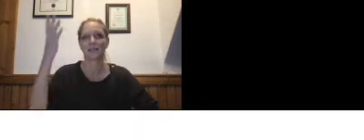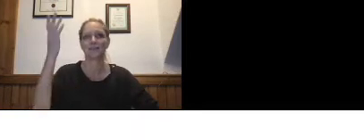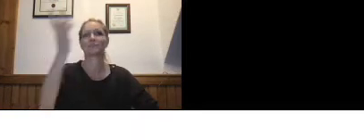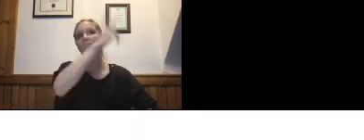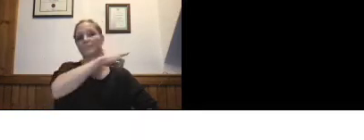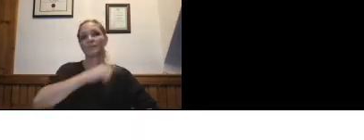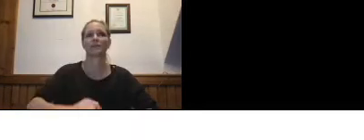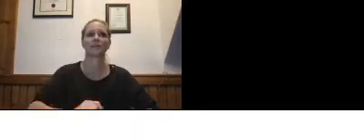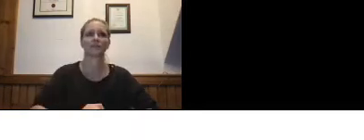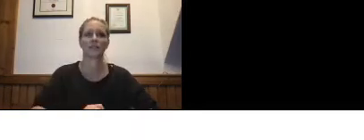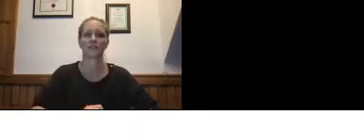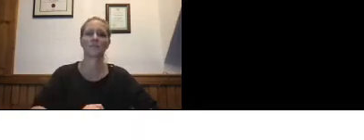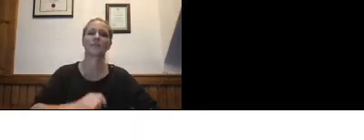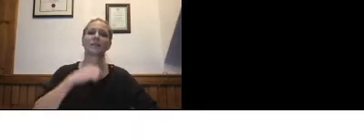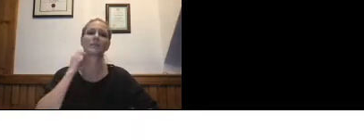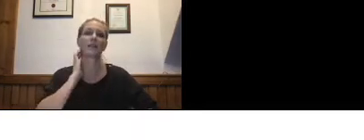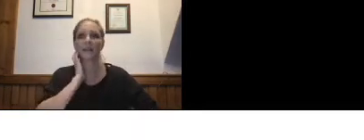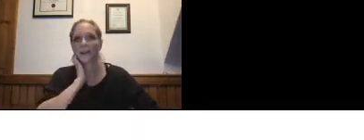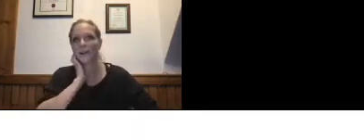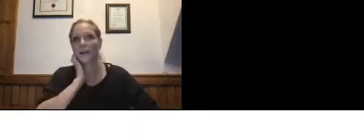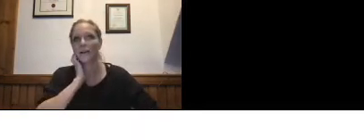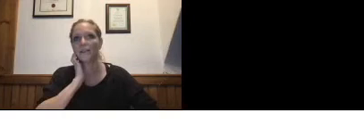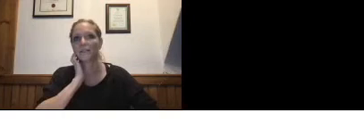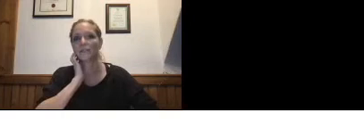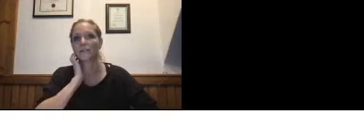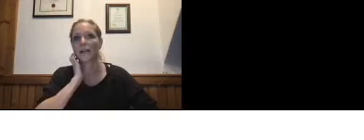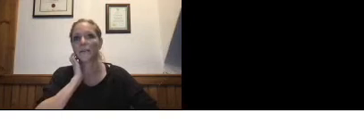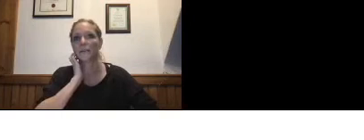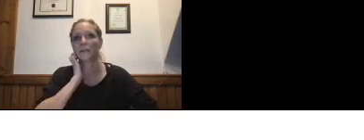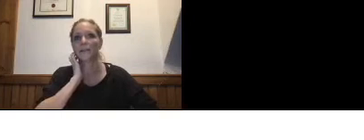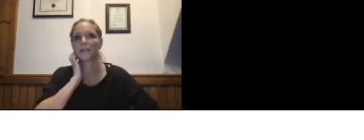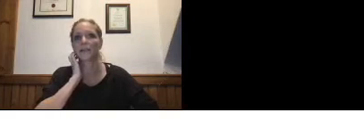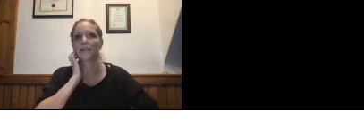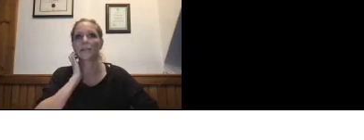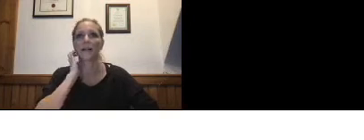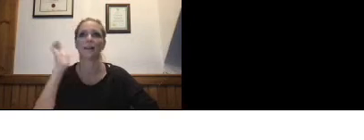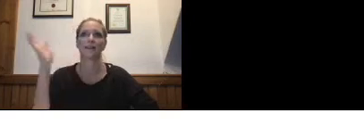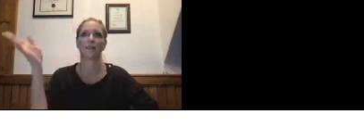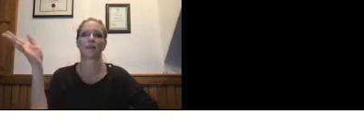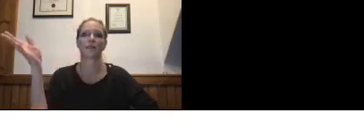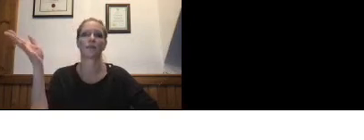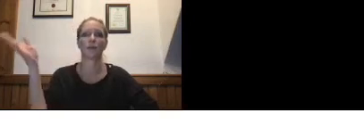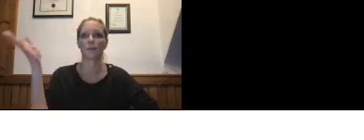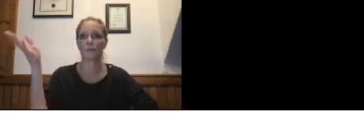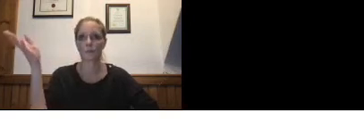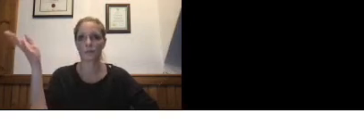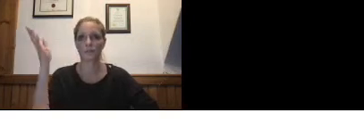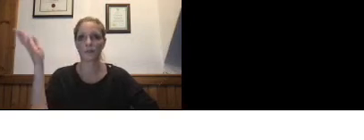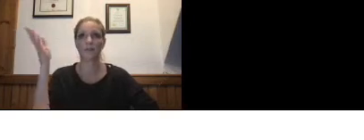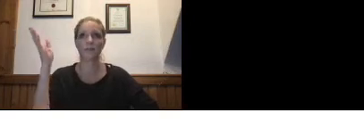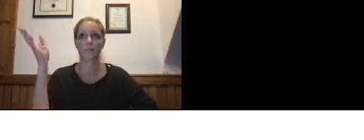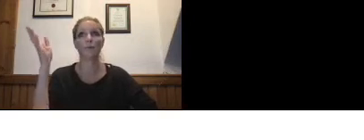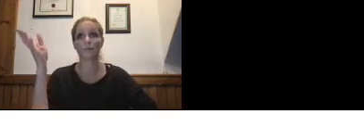as Rachel Thompson explained, in the Truant Lab, we really try to look at the normal function